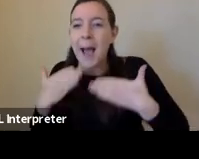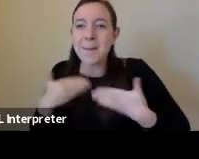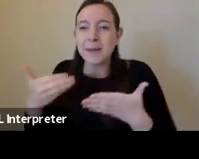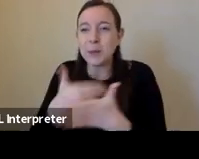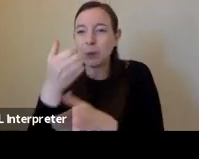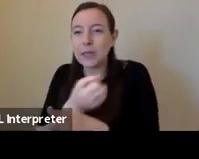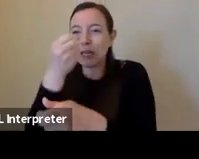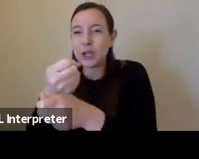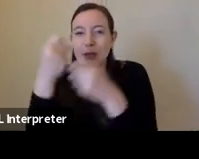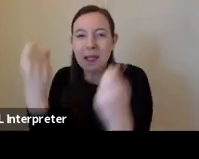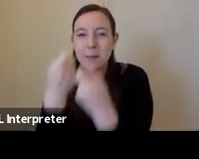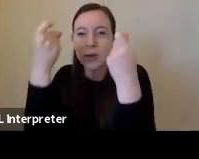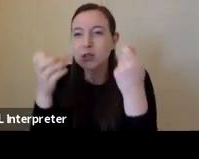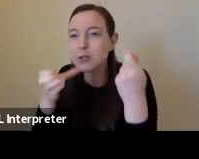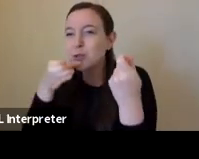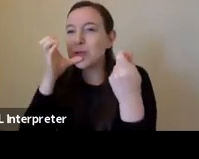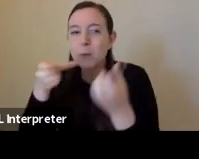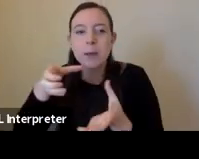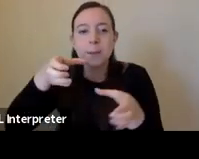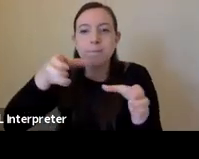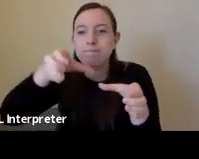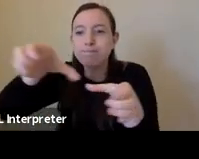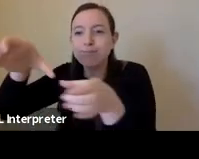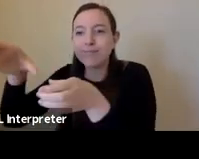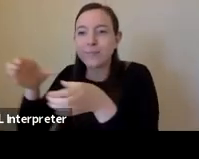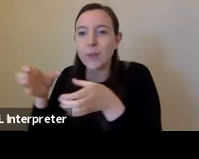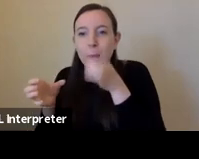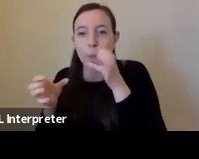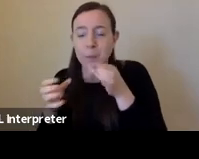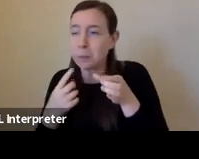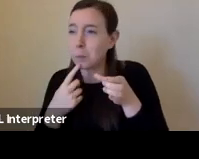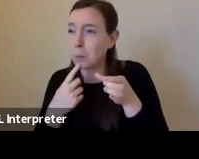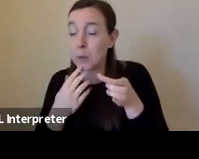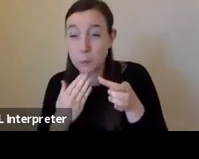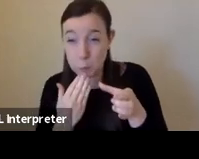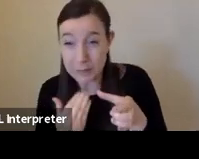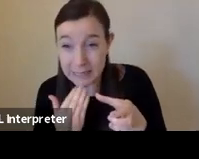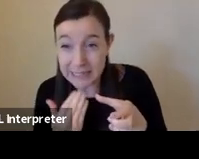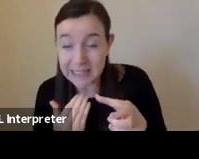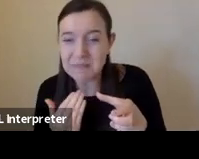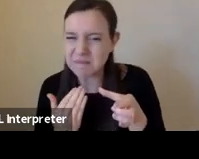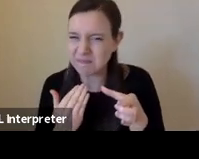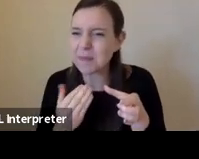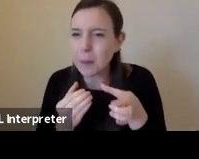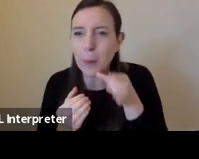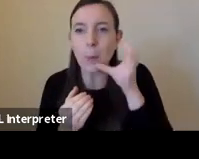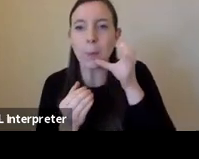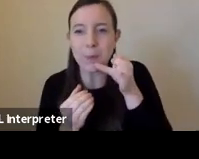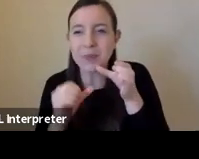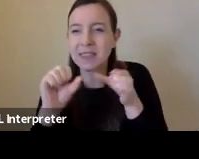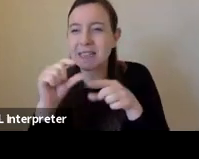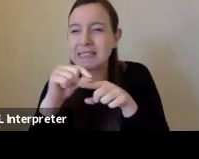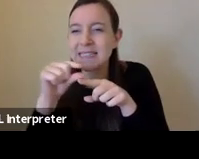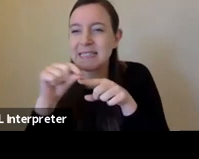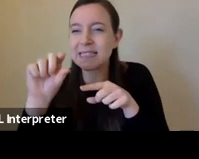to another starting of the harvest. But it's very sweet, and you get some seeds in there. But yeah, so it's a